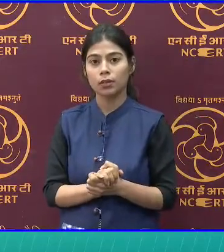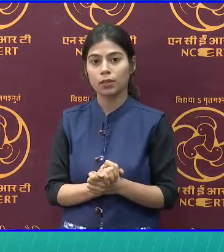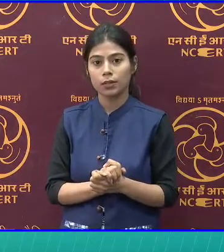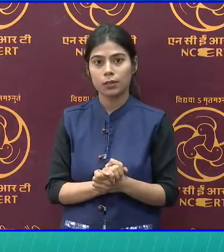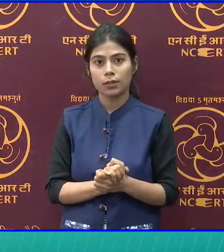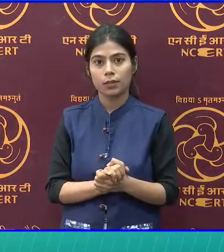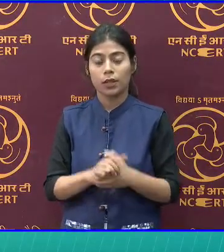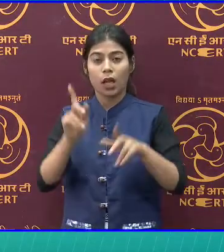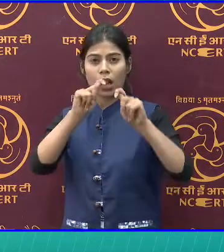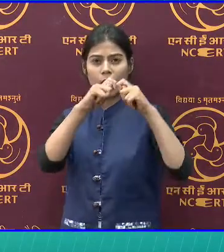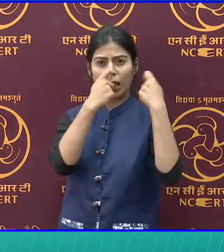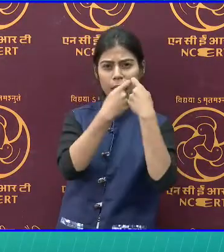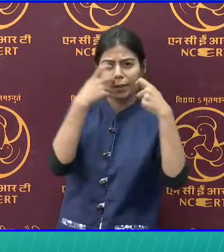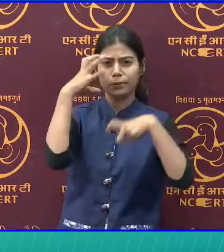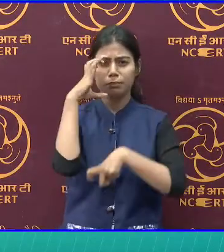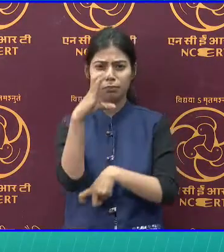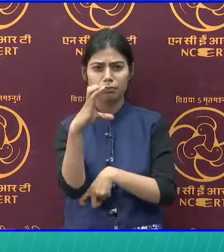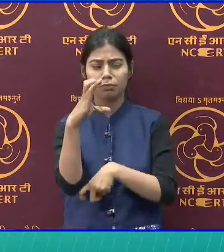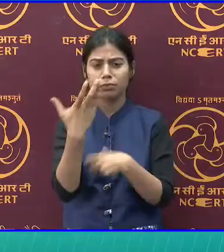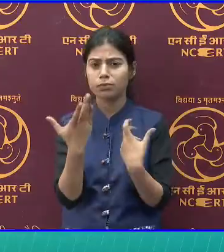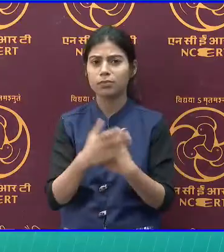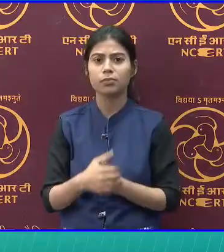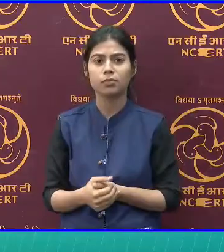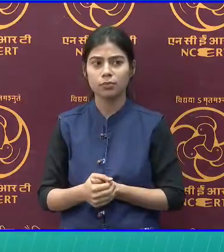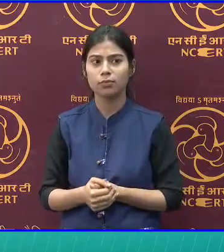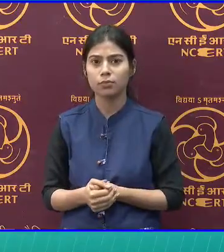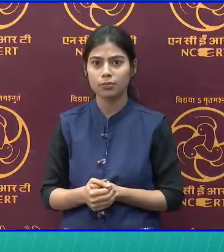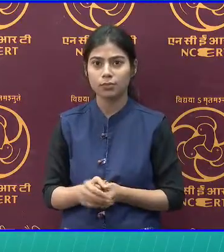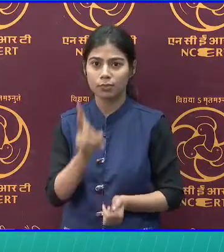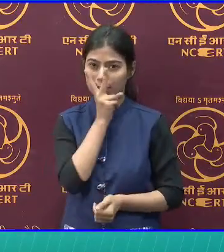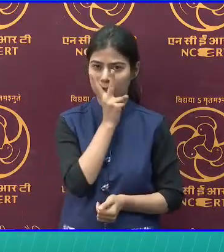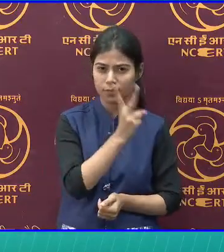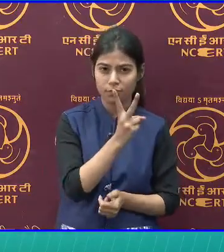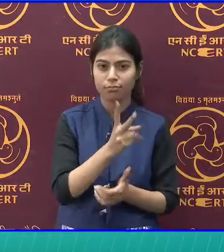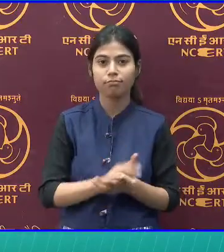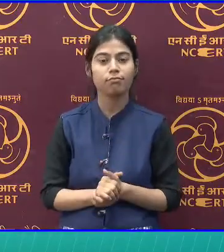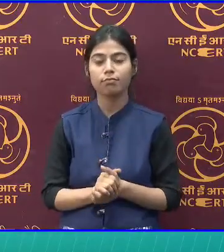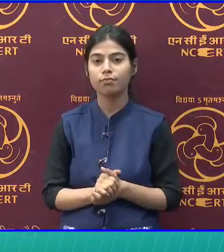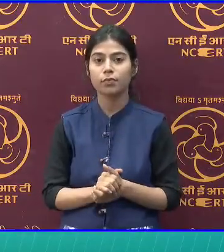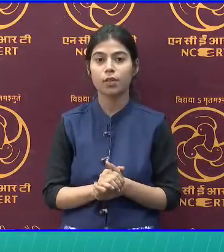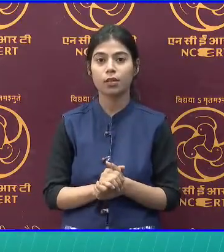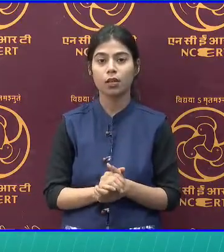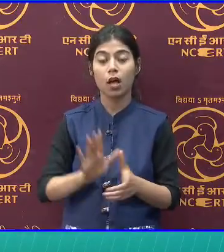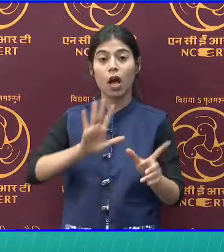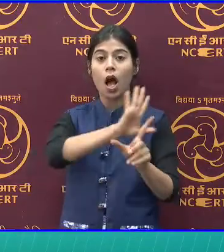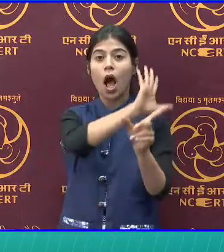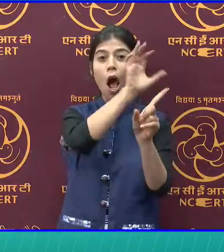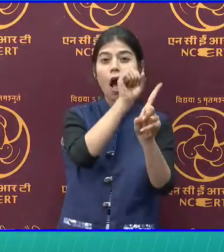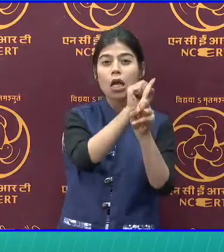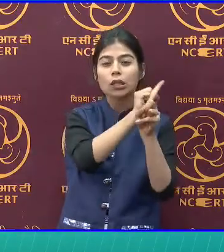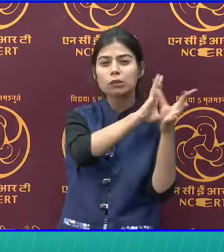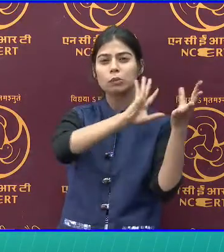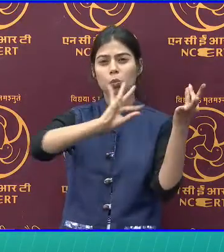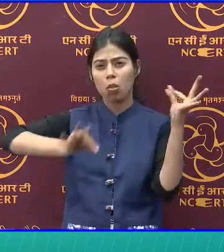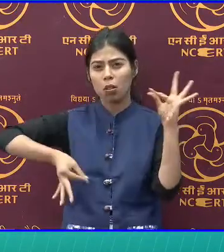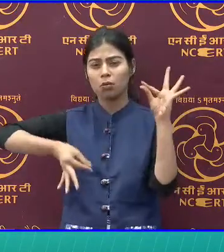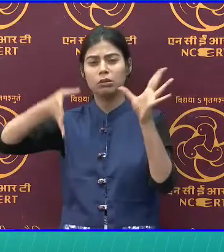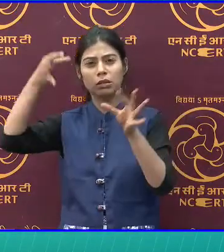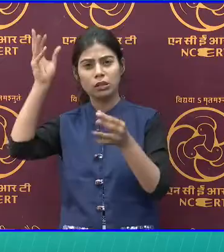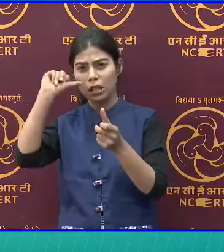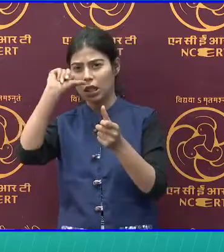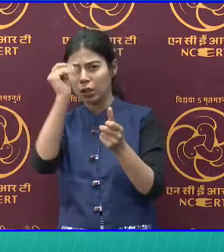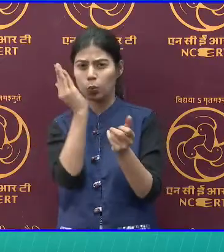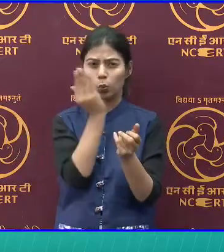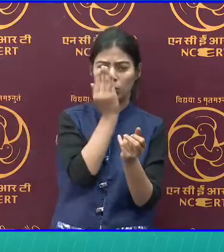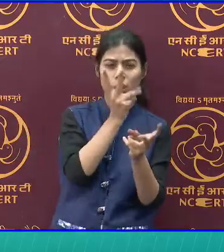thematic 105. theme C, like if I look at India's cultural roots. cultural roots. So you know that the national